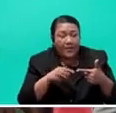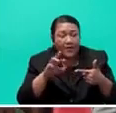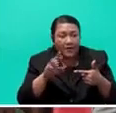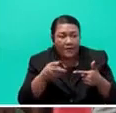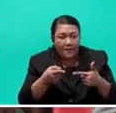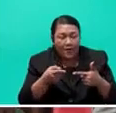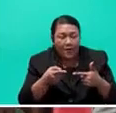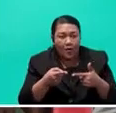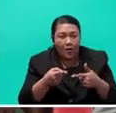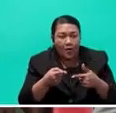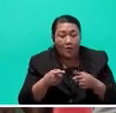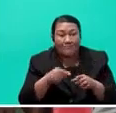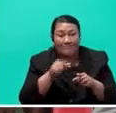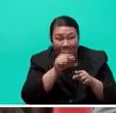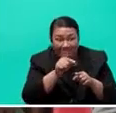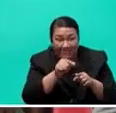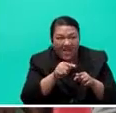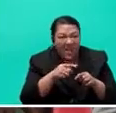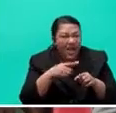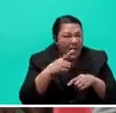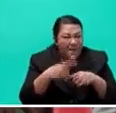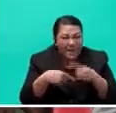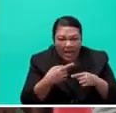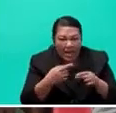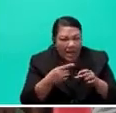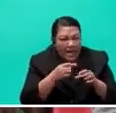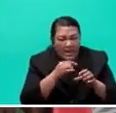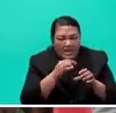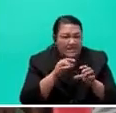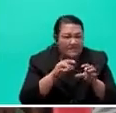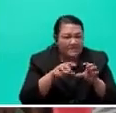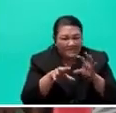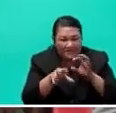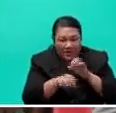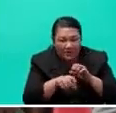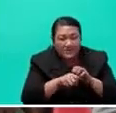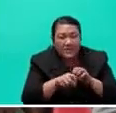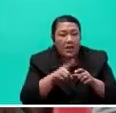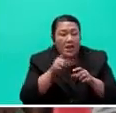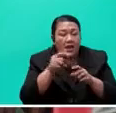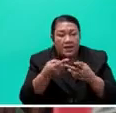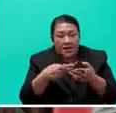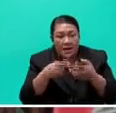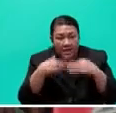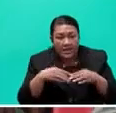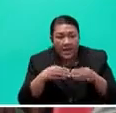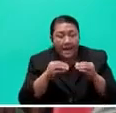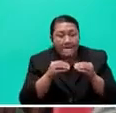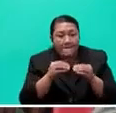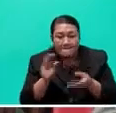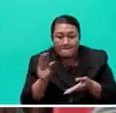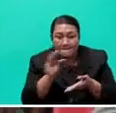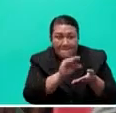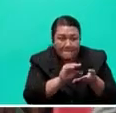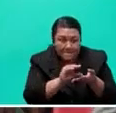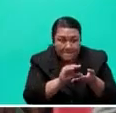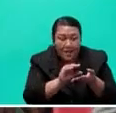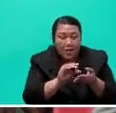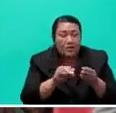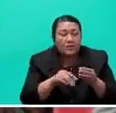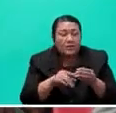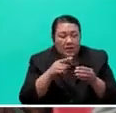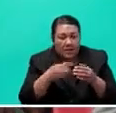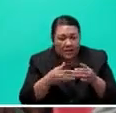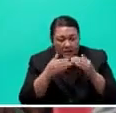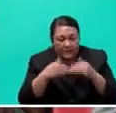heritage. Part 8, buffer zones. And Part 5 deals with miscellaneous. And the schedule is a criteria